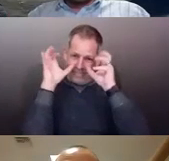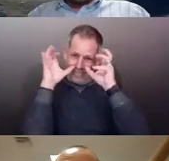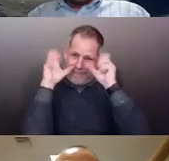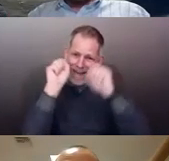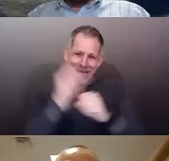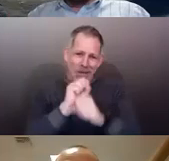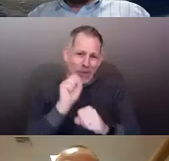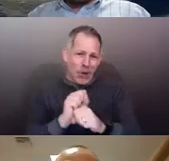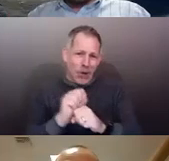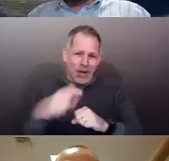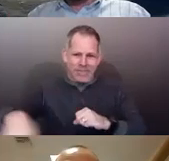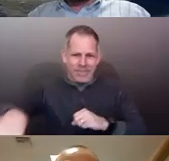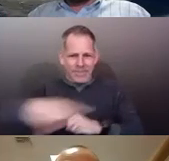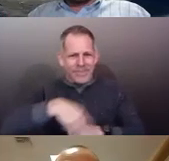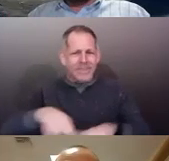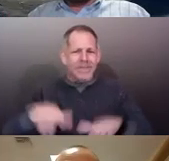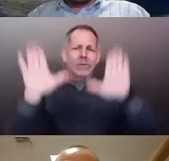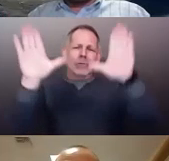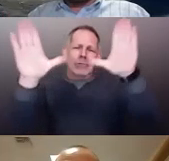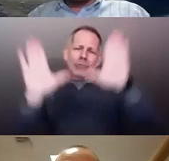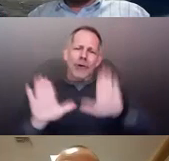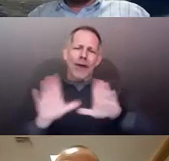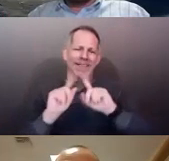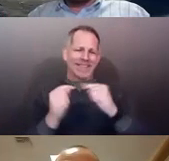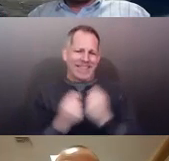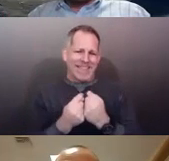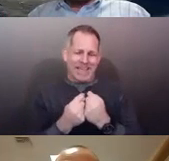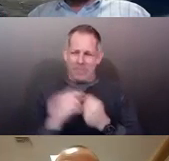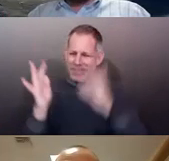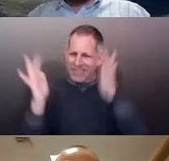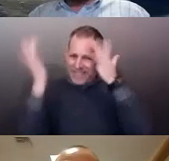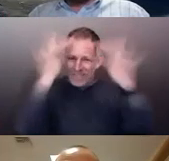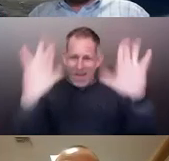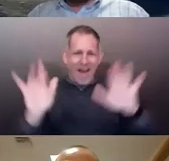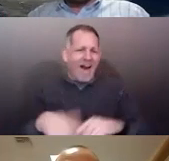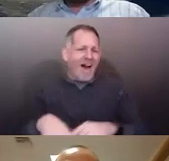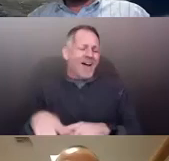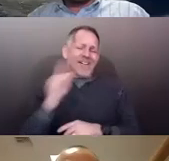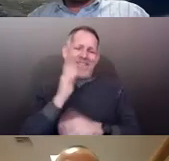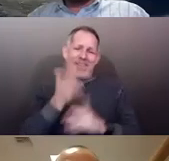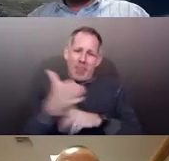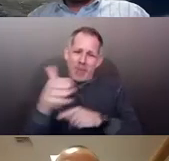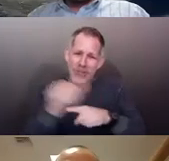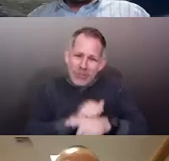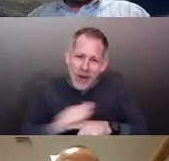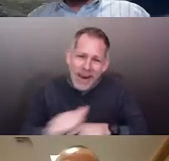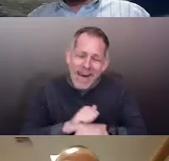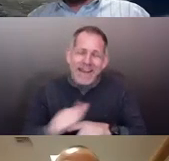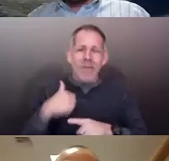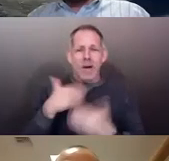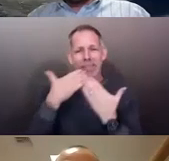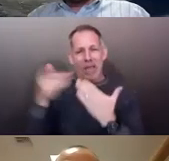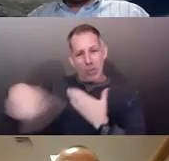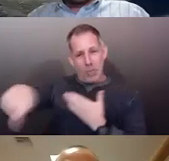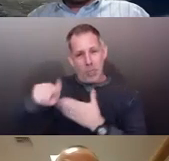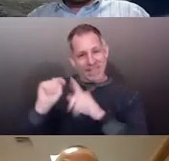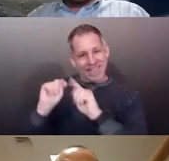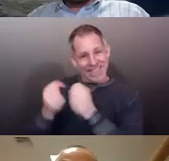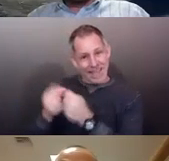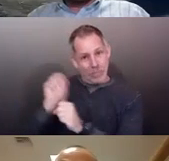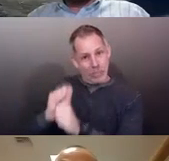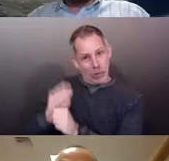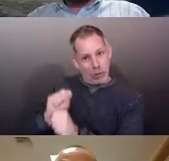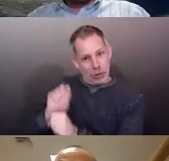So extremely grateful for my team and for the team. Sean Frederick often gets to put up